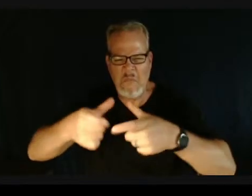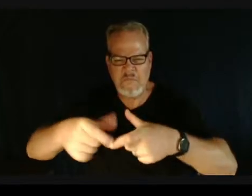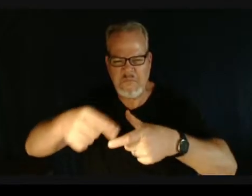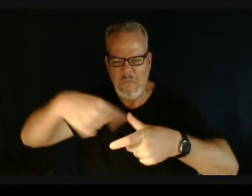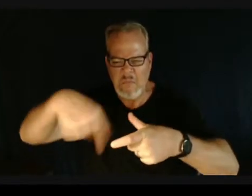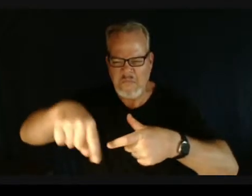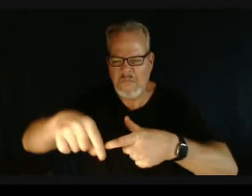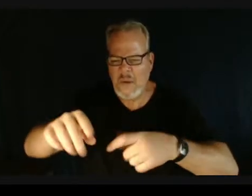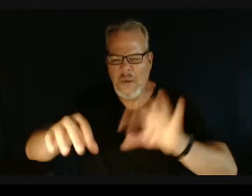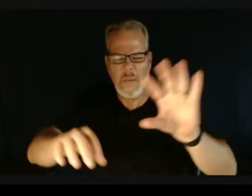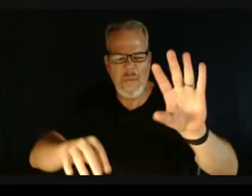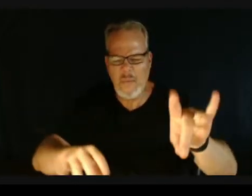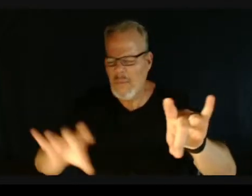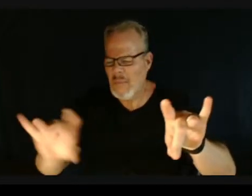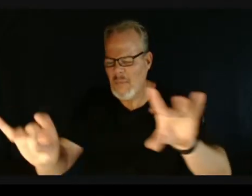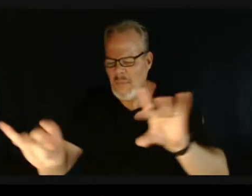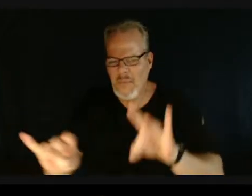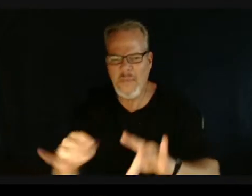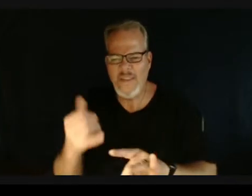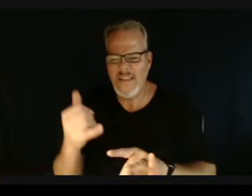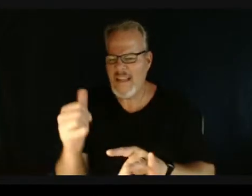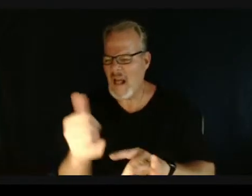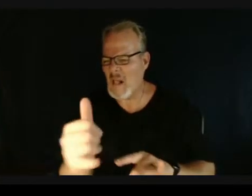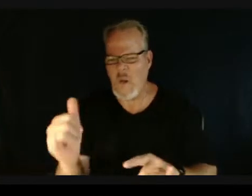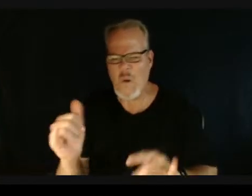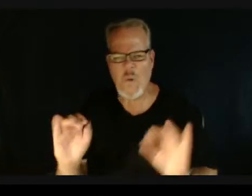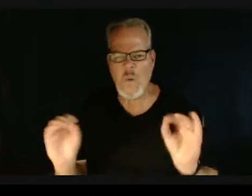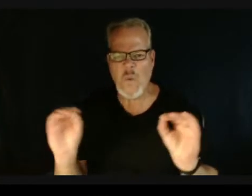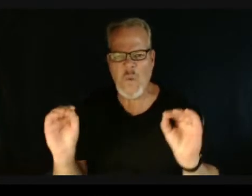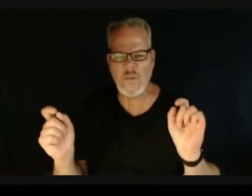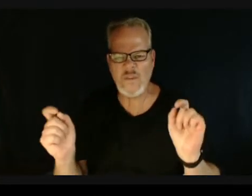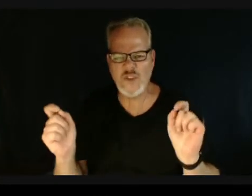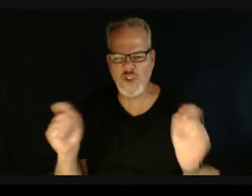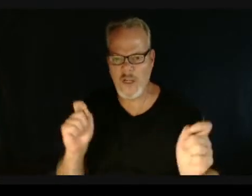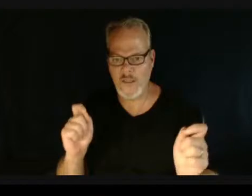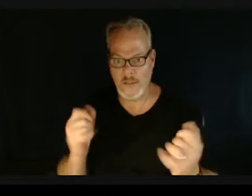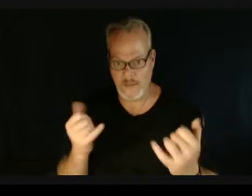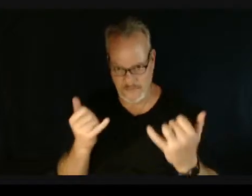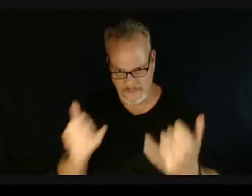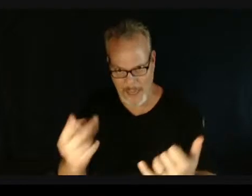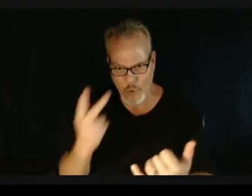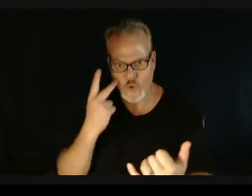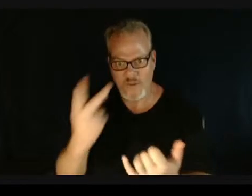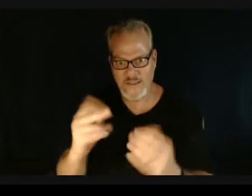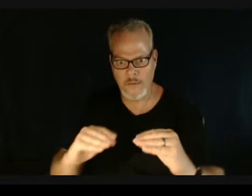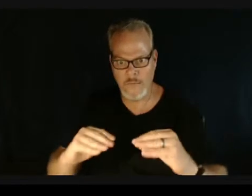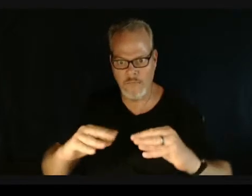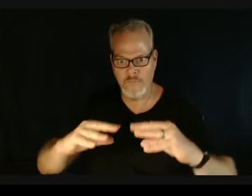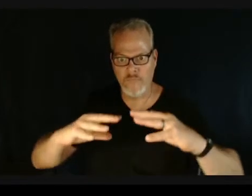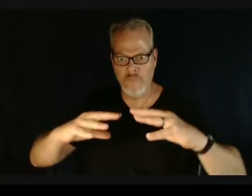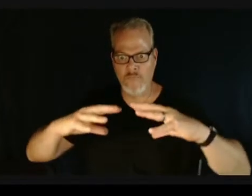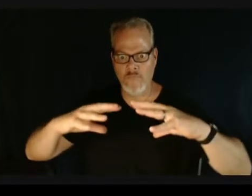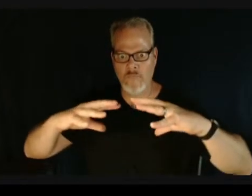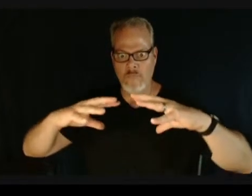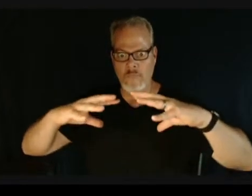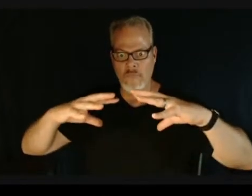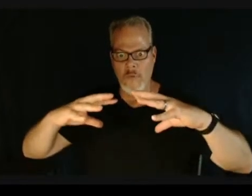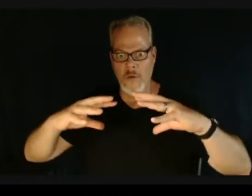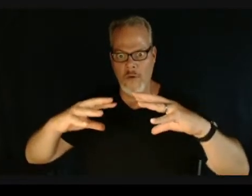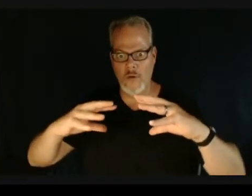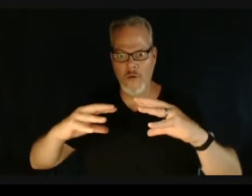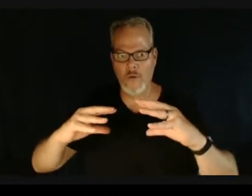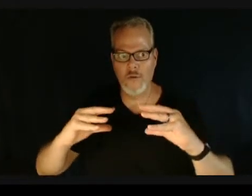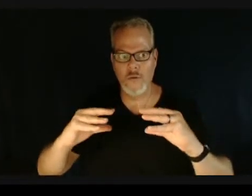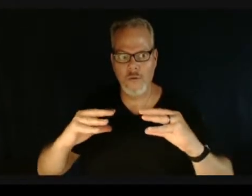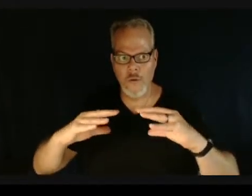for many, many months unchanged. So there is the whole eruption with lava